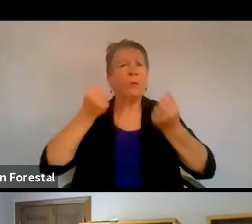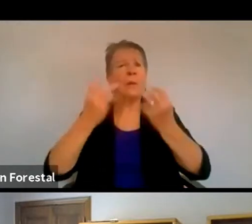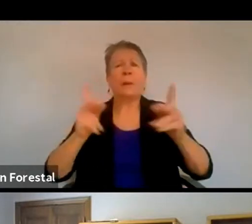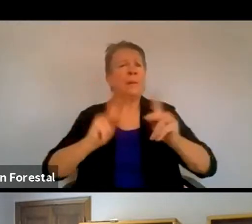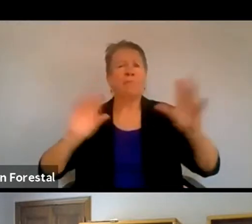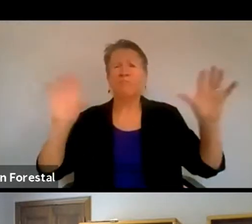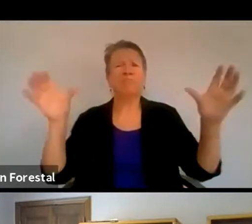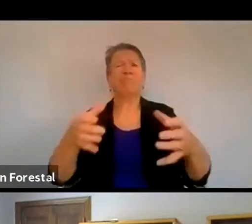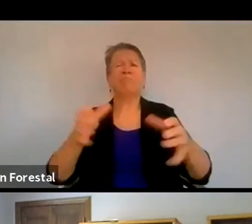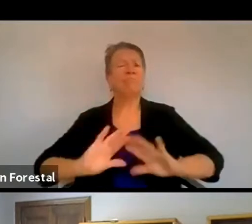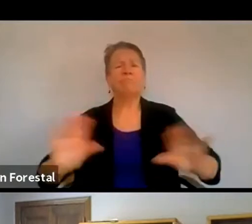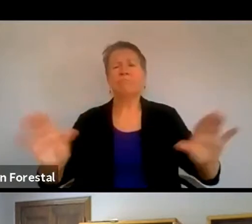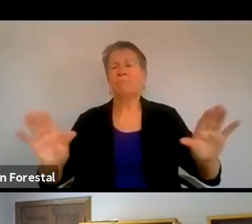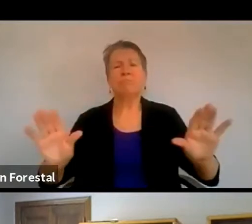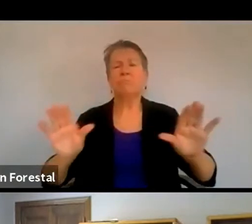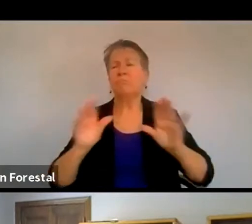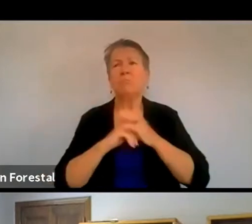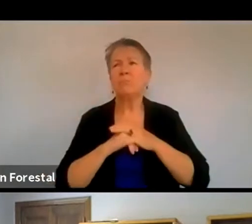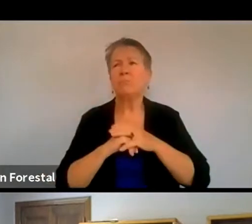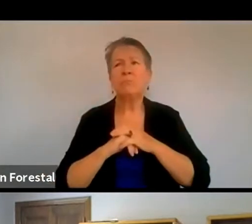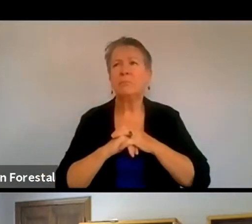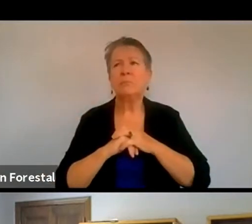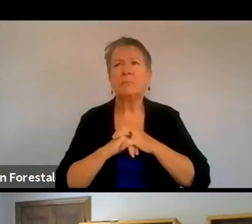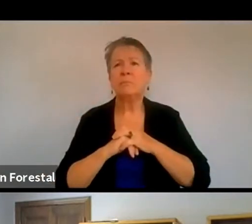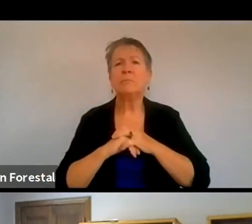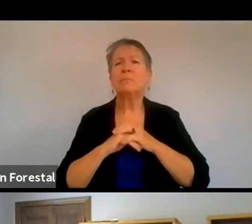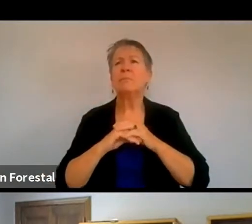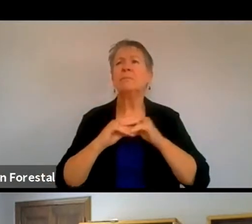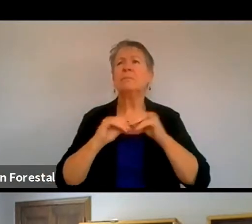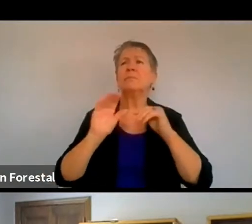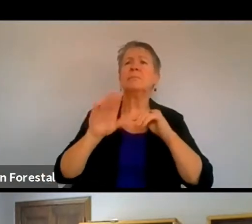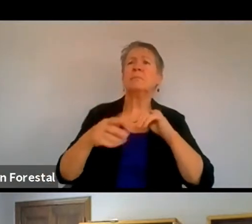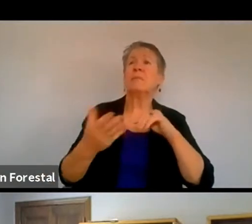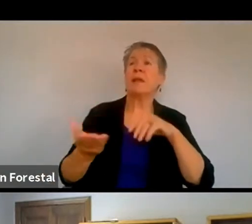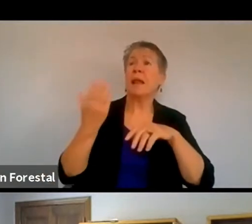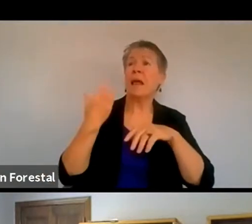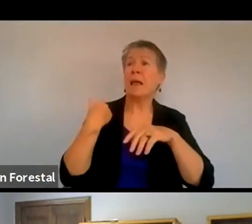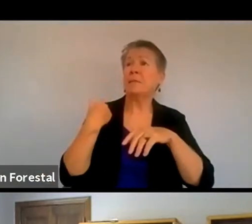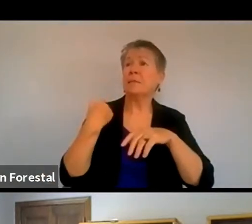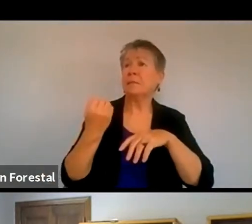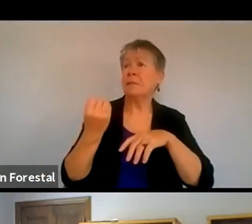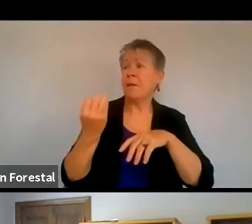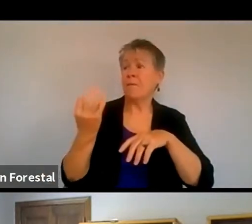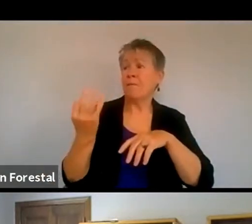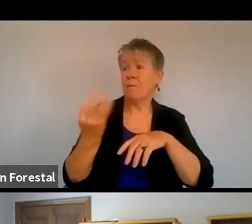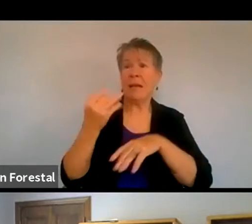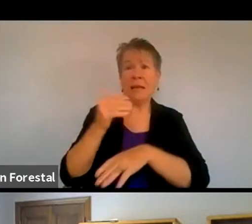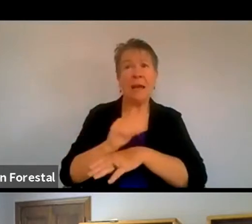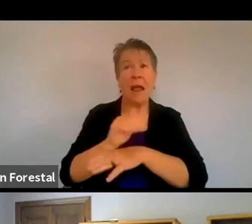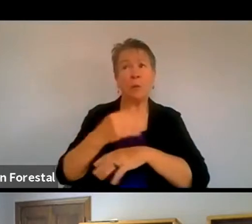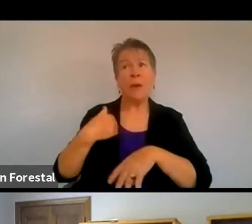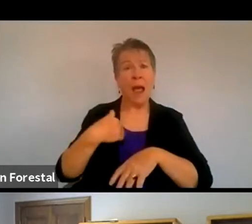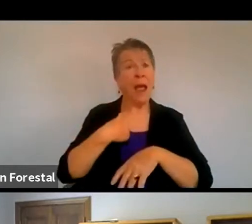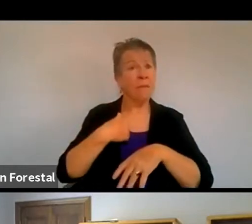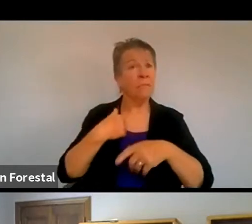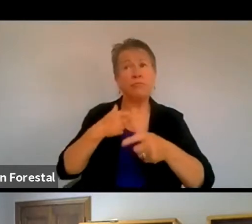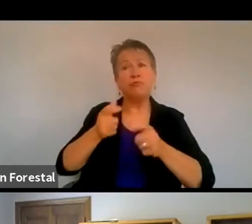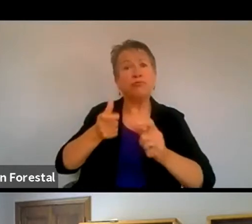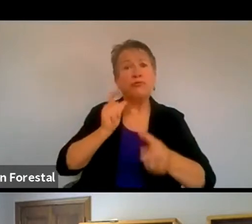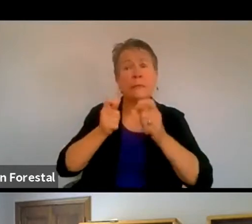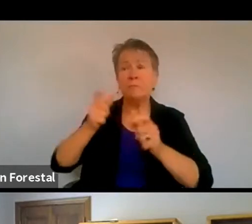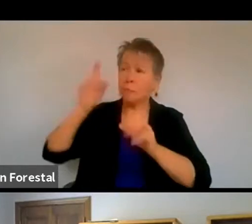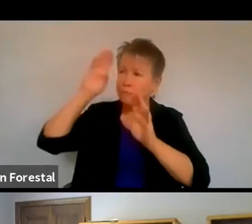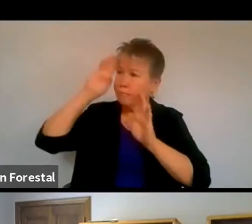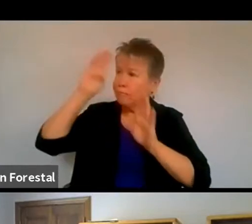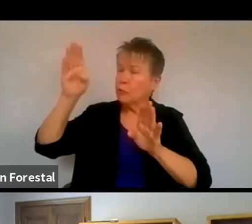on Friday night at Drumthwacket. It was outdoors under a tent that was opened on 3.5 sides, as I